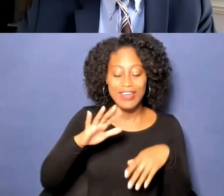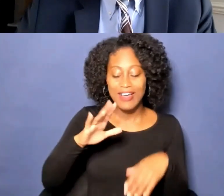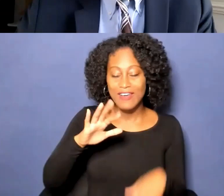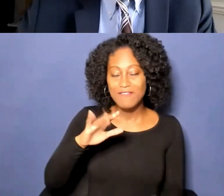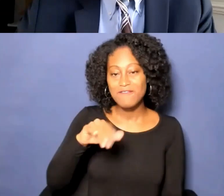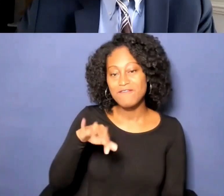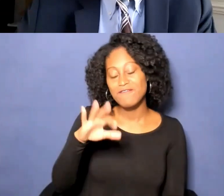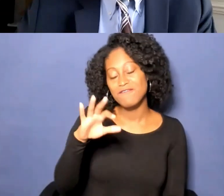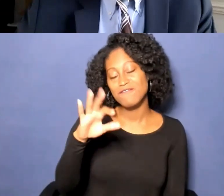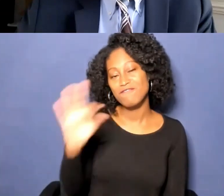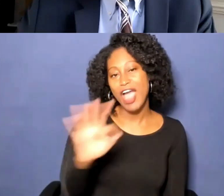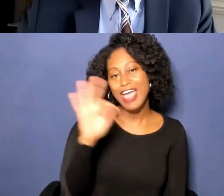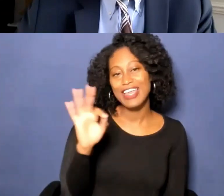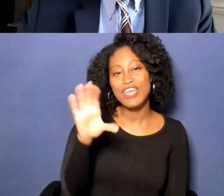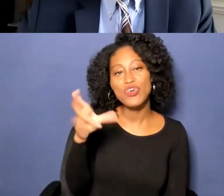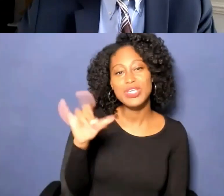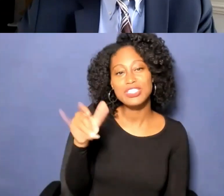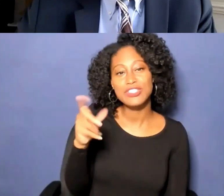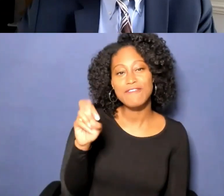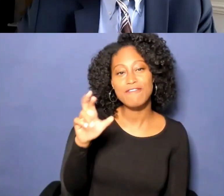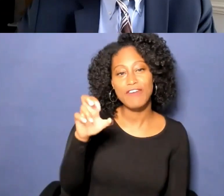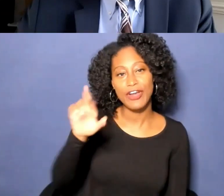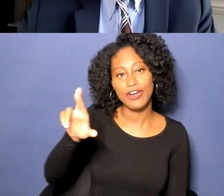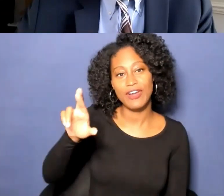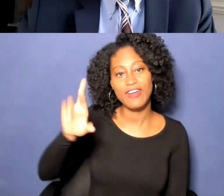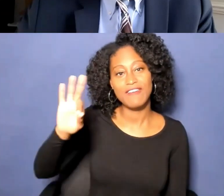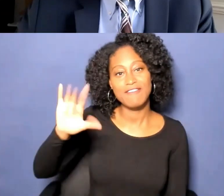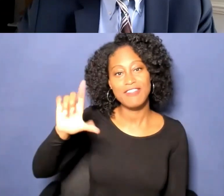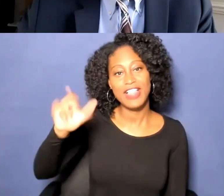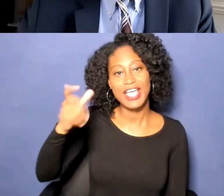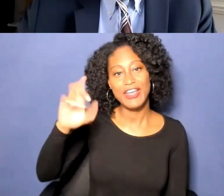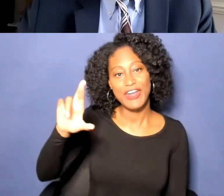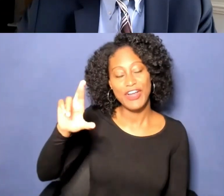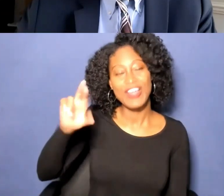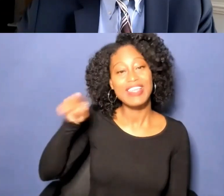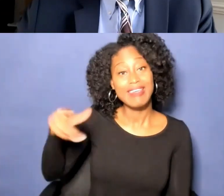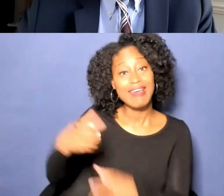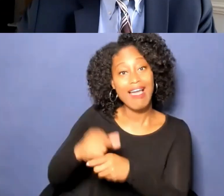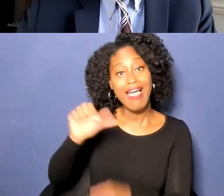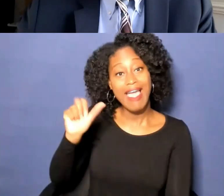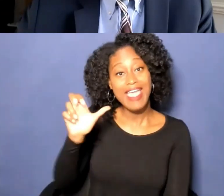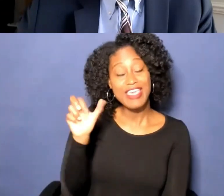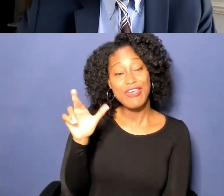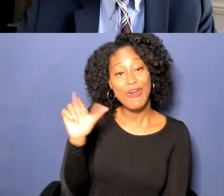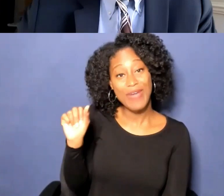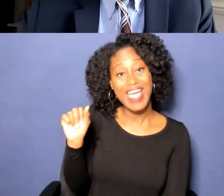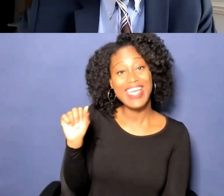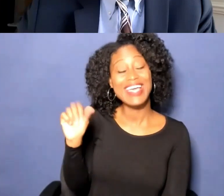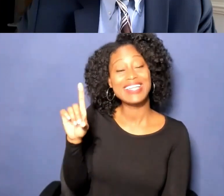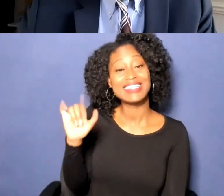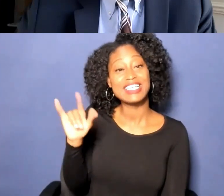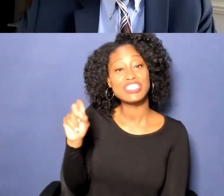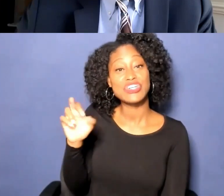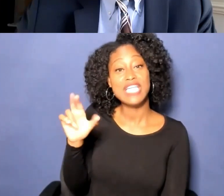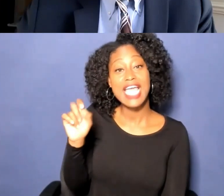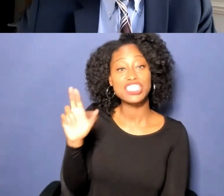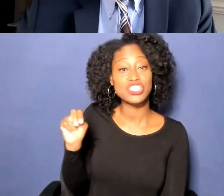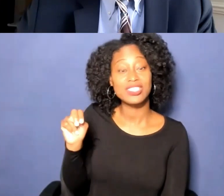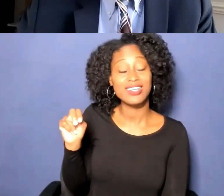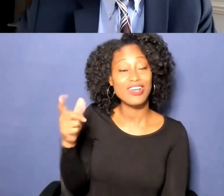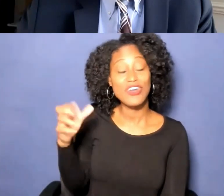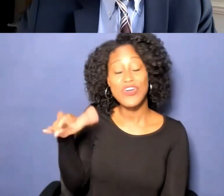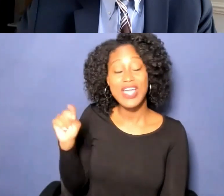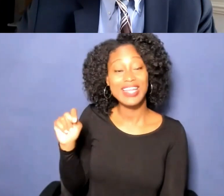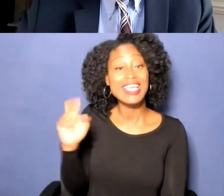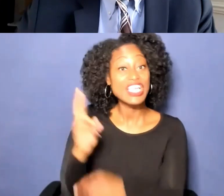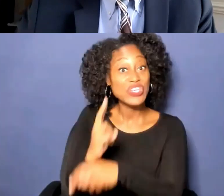Klager had an AERA dissertation grant, and he used the AERA dissertation grant